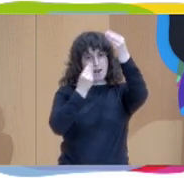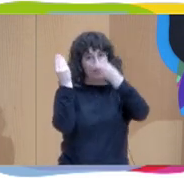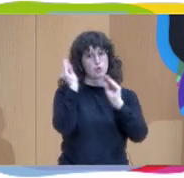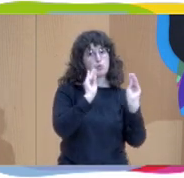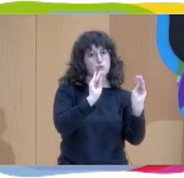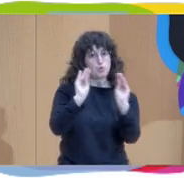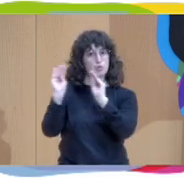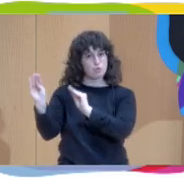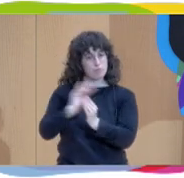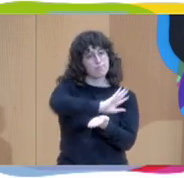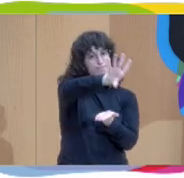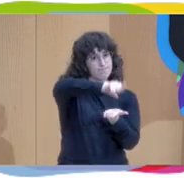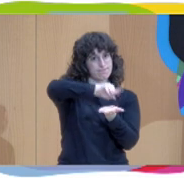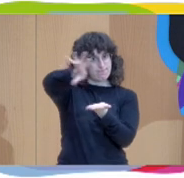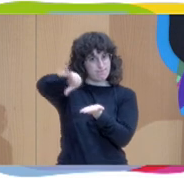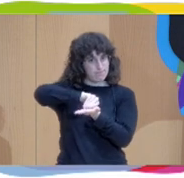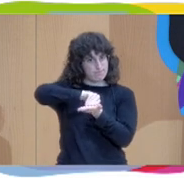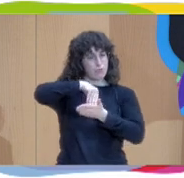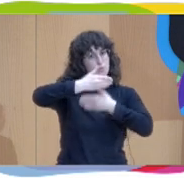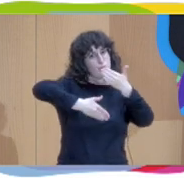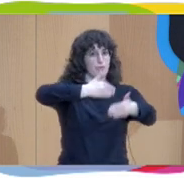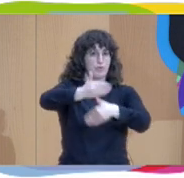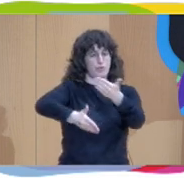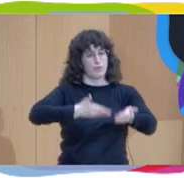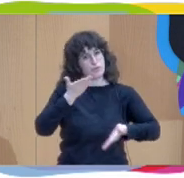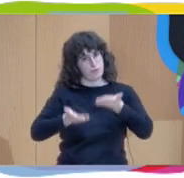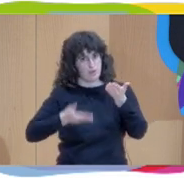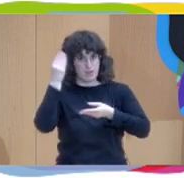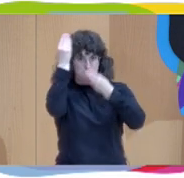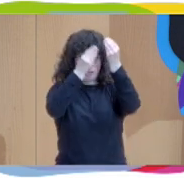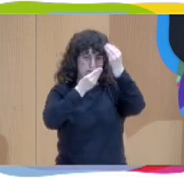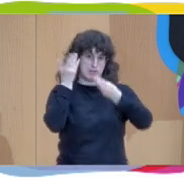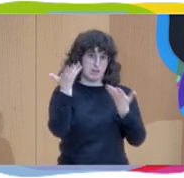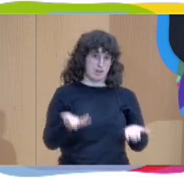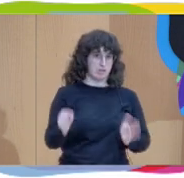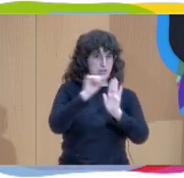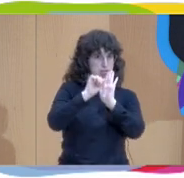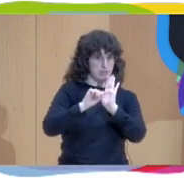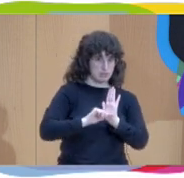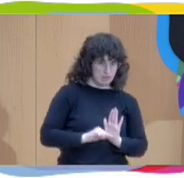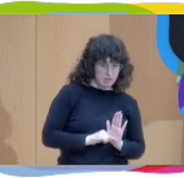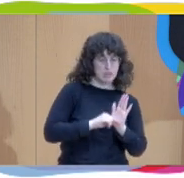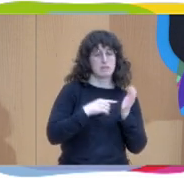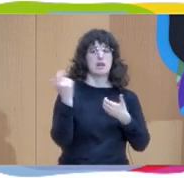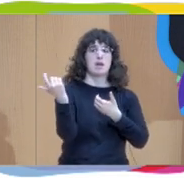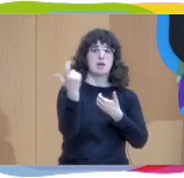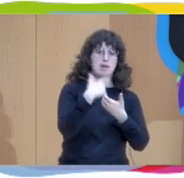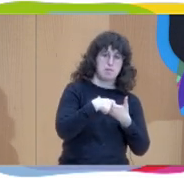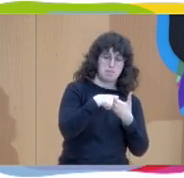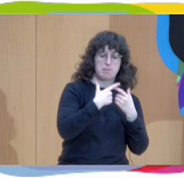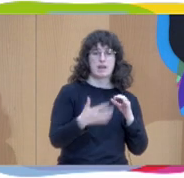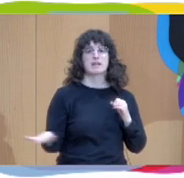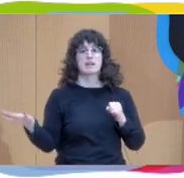criterias where relevance, efficiency, coherence, coverage, effectiveness, impact, sustainability,